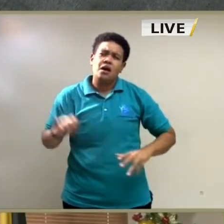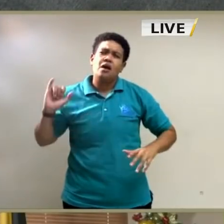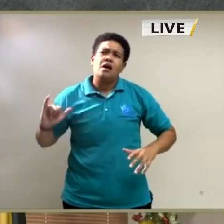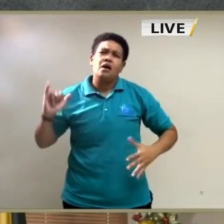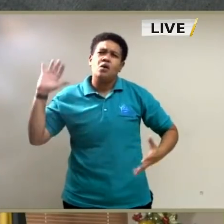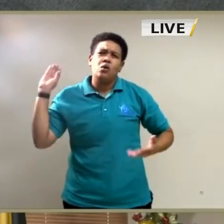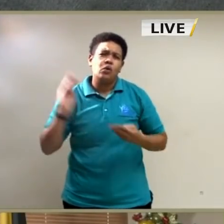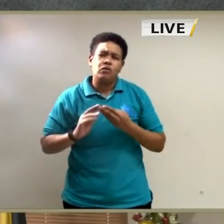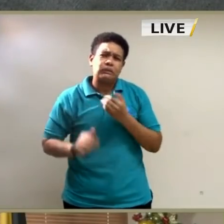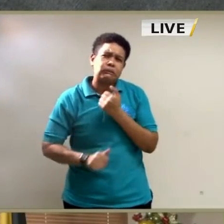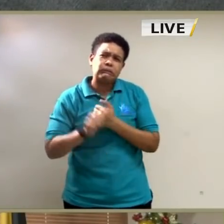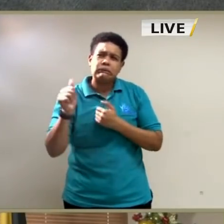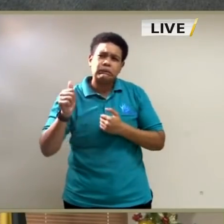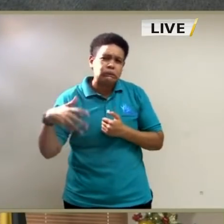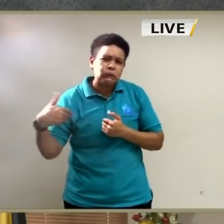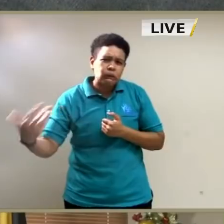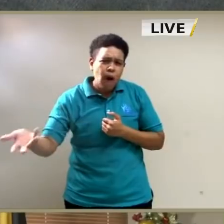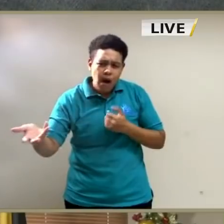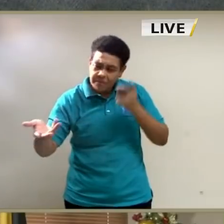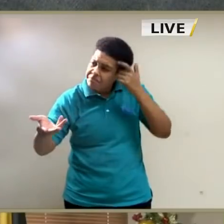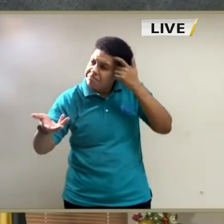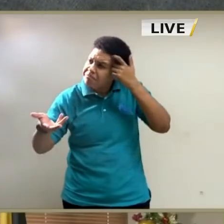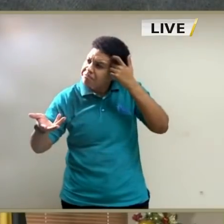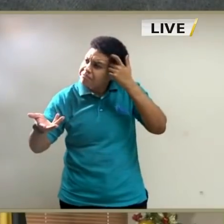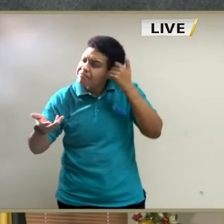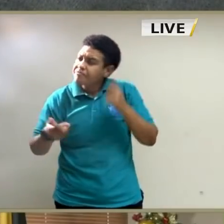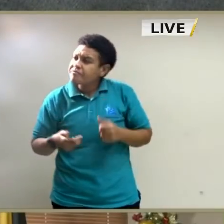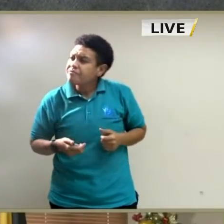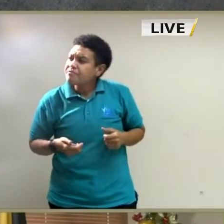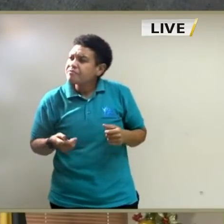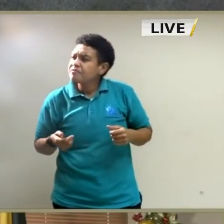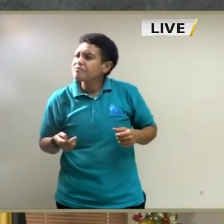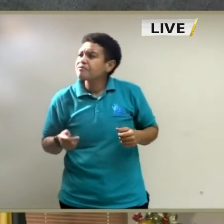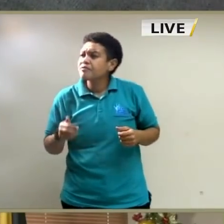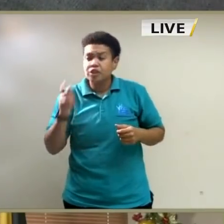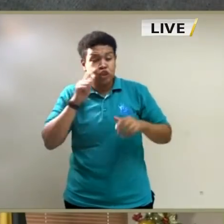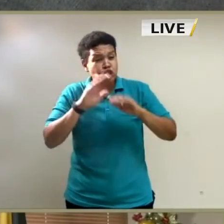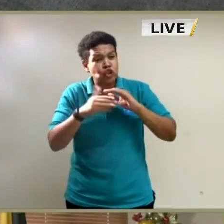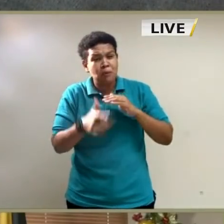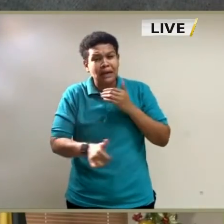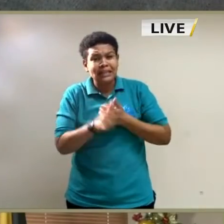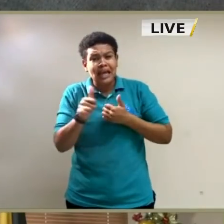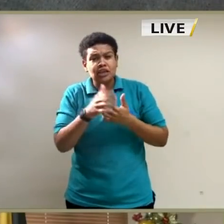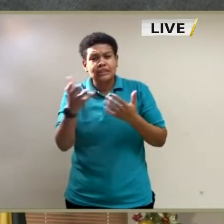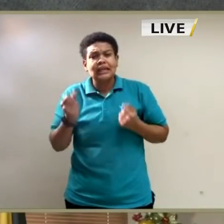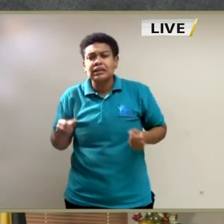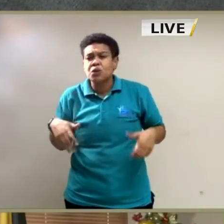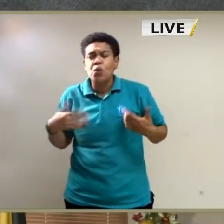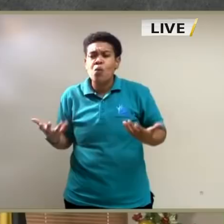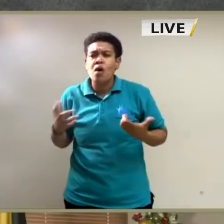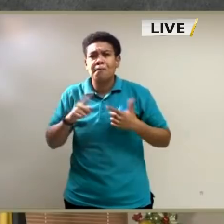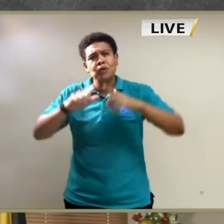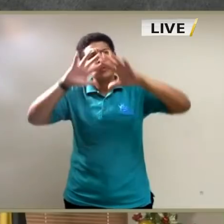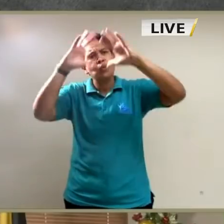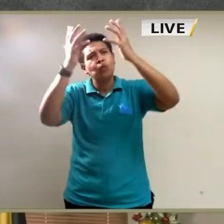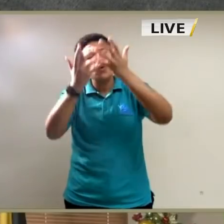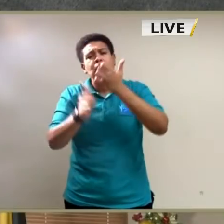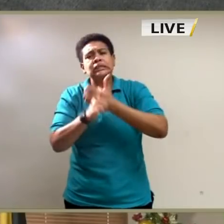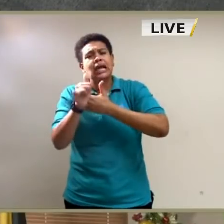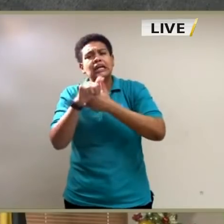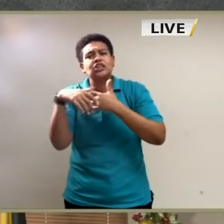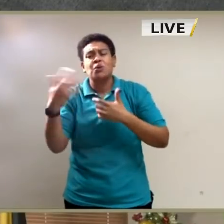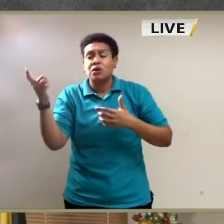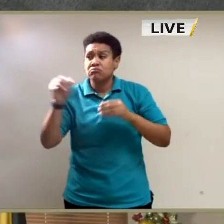threat of Omicron to our country and globally. How transmissible the